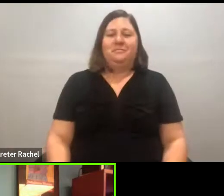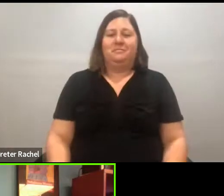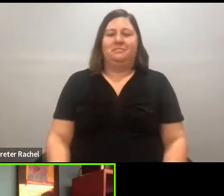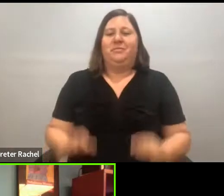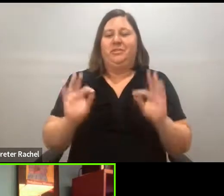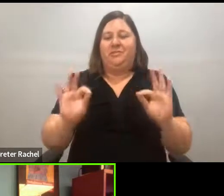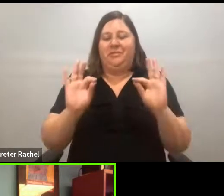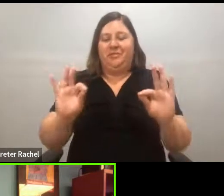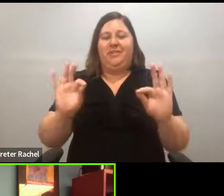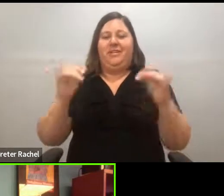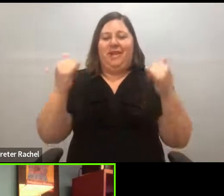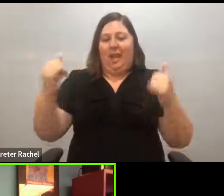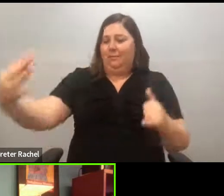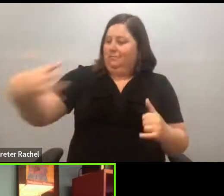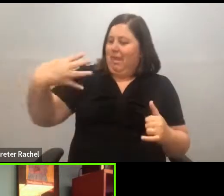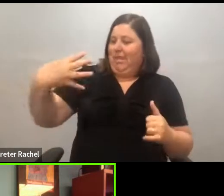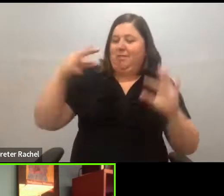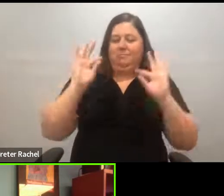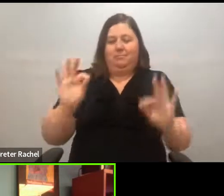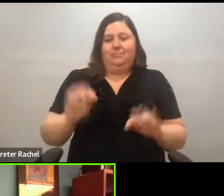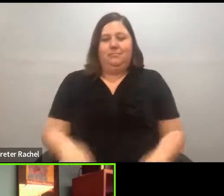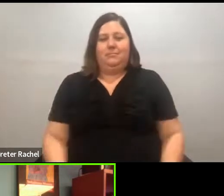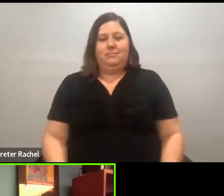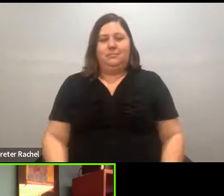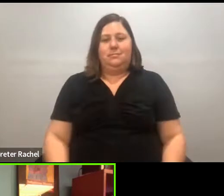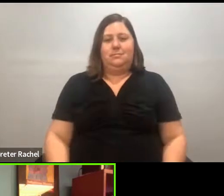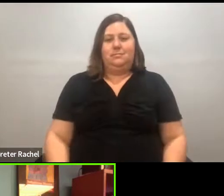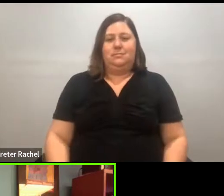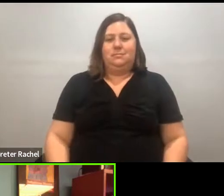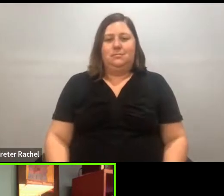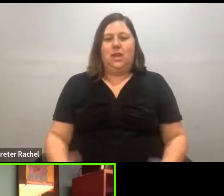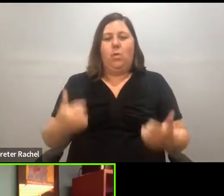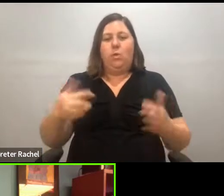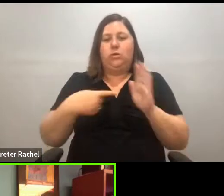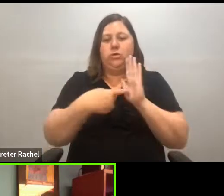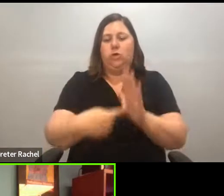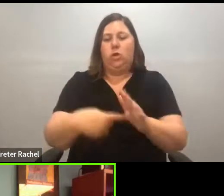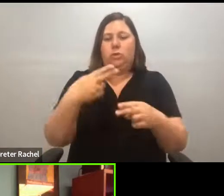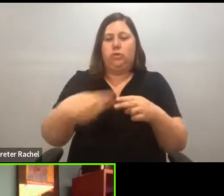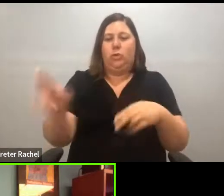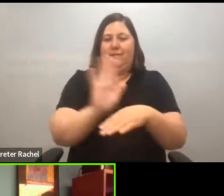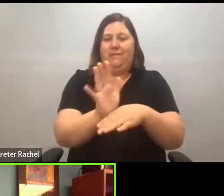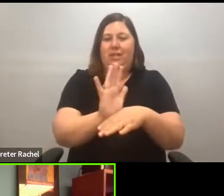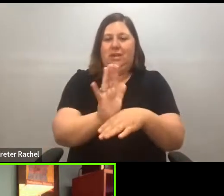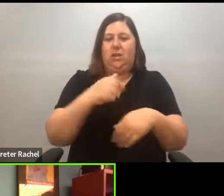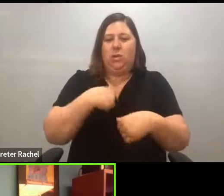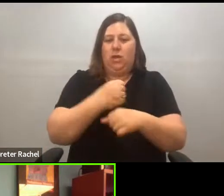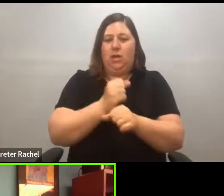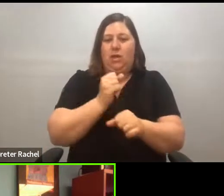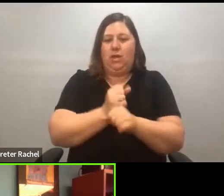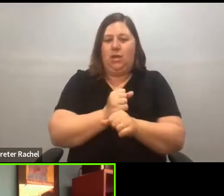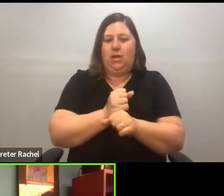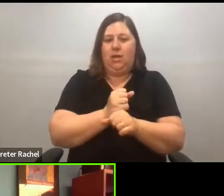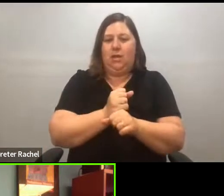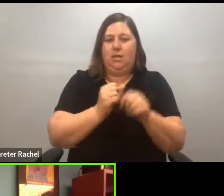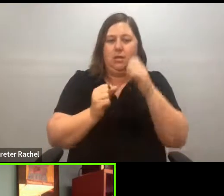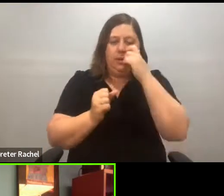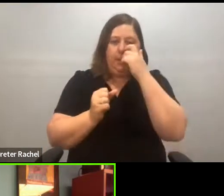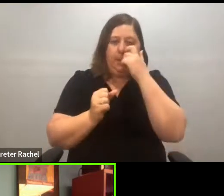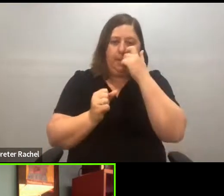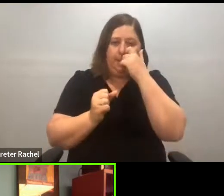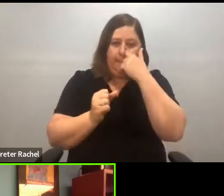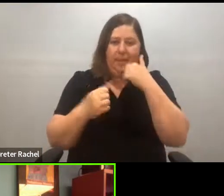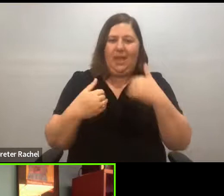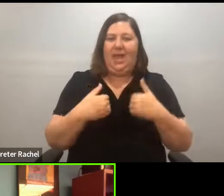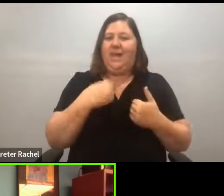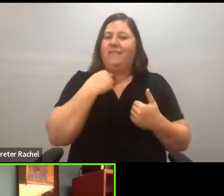so now I'm on, spotlighted. I wanted to share a short video that I made. It's called The Land You're On, and it has the voices